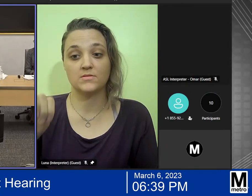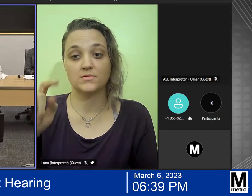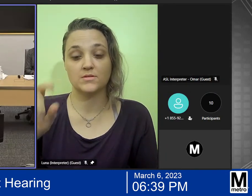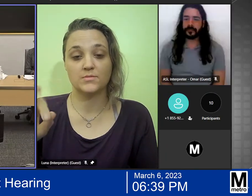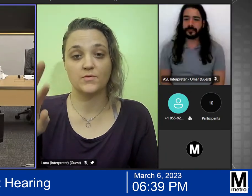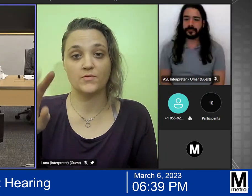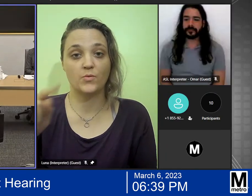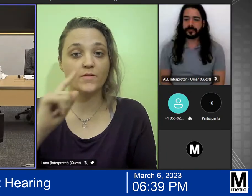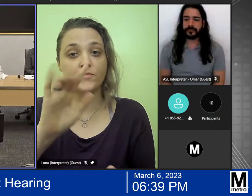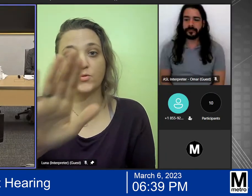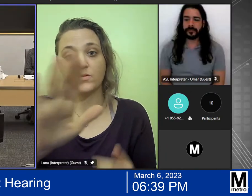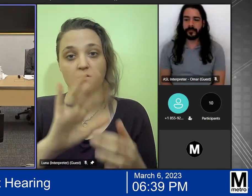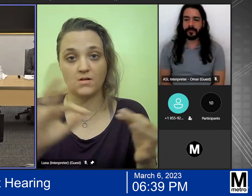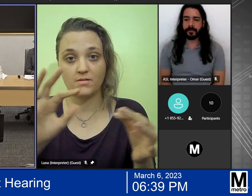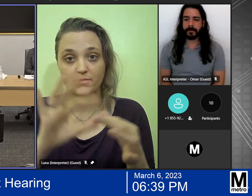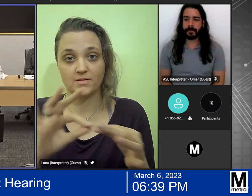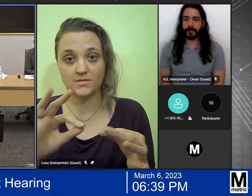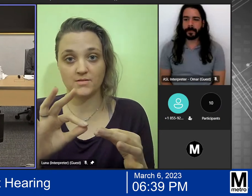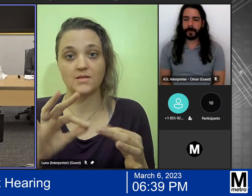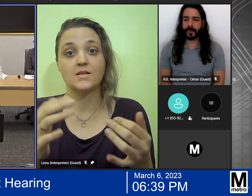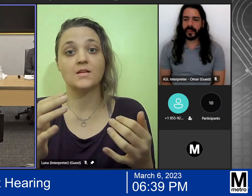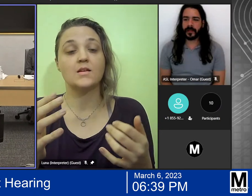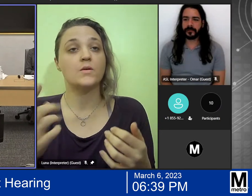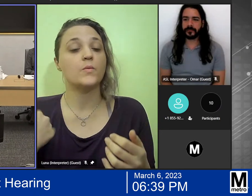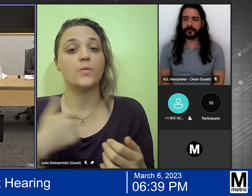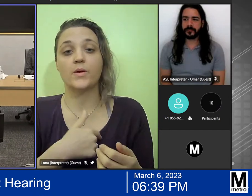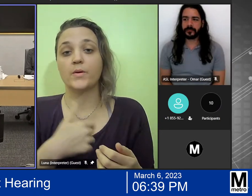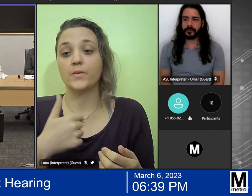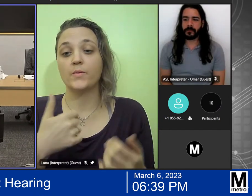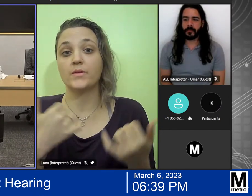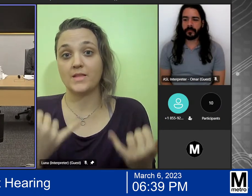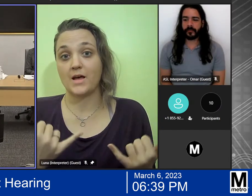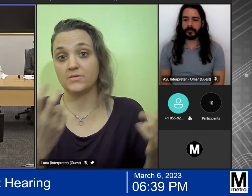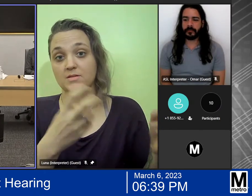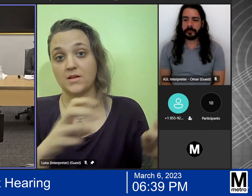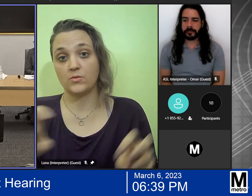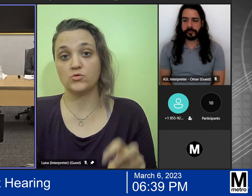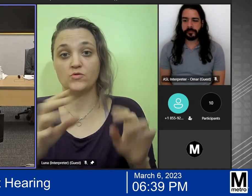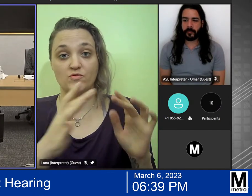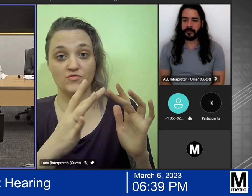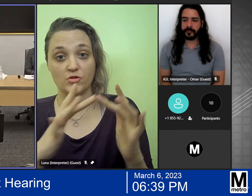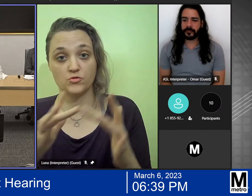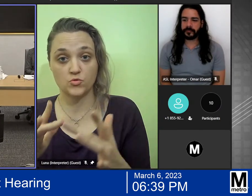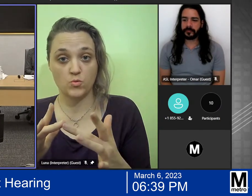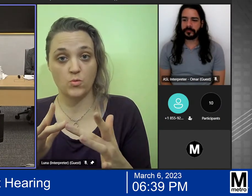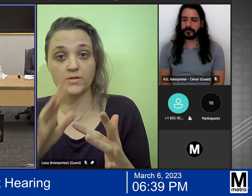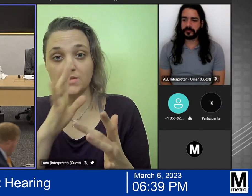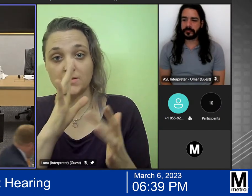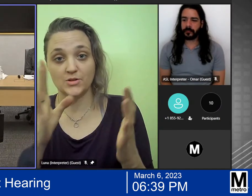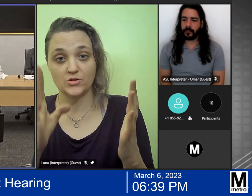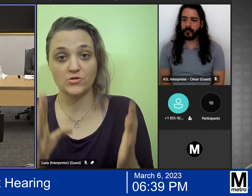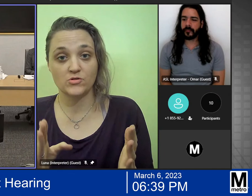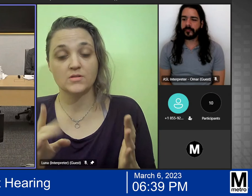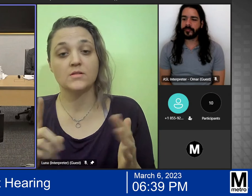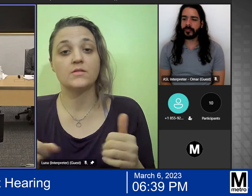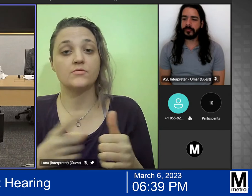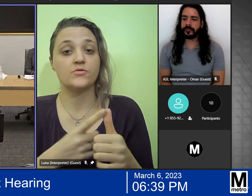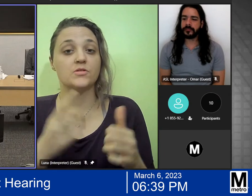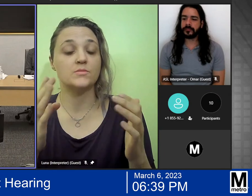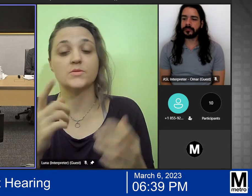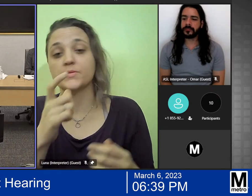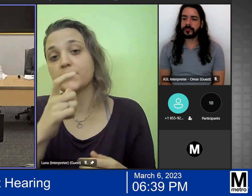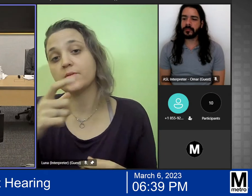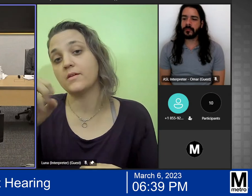thank you Mr summer for for those comments um we're not going to segue to our virtual